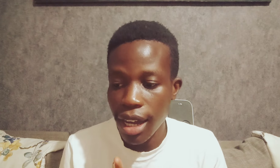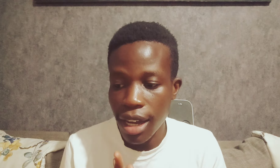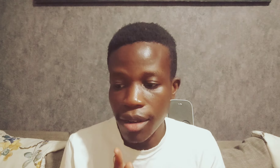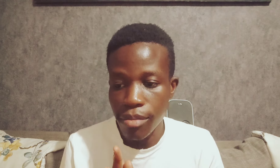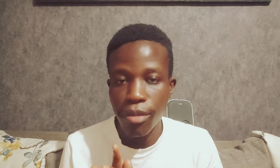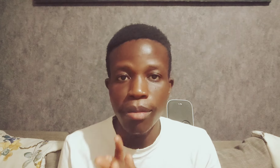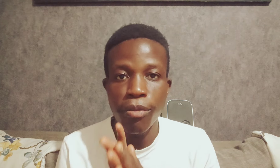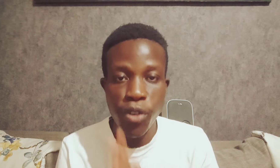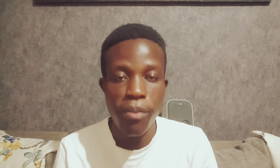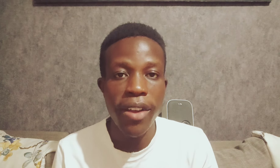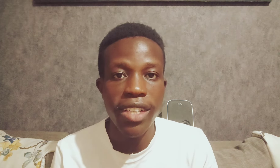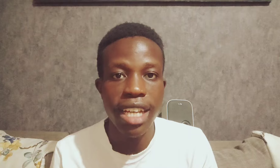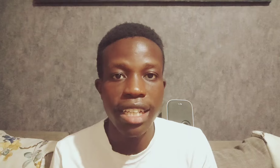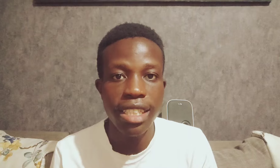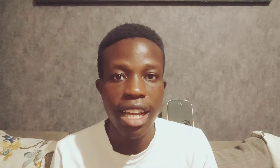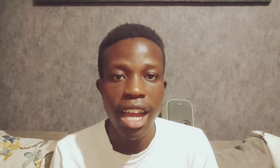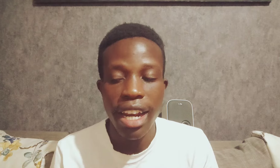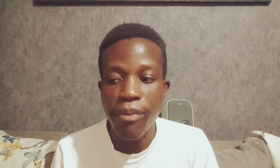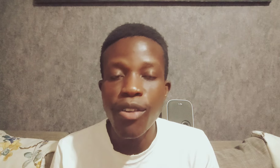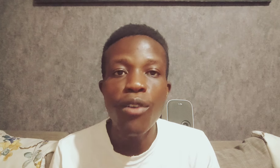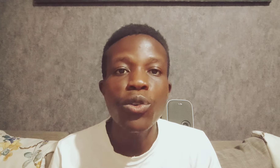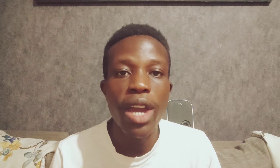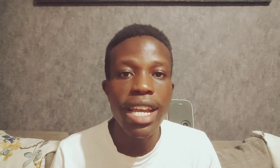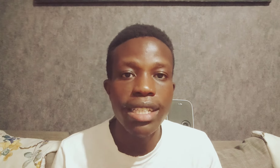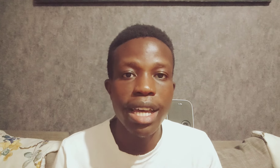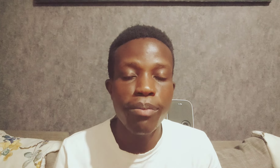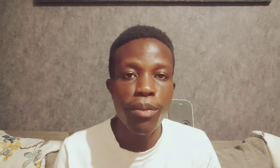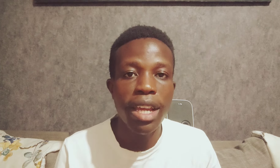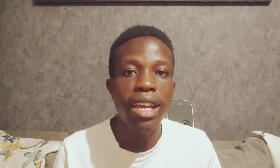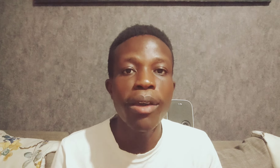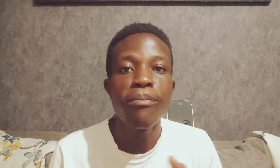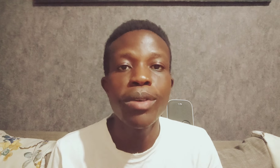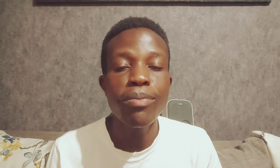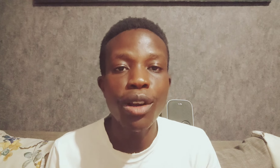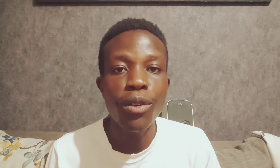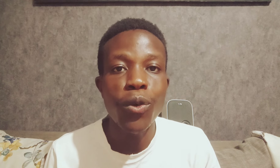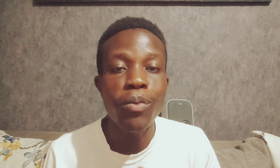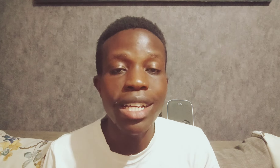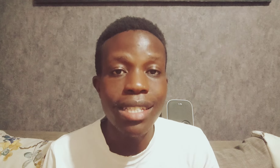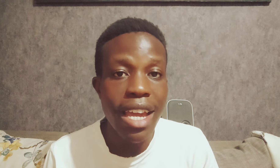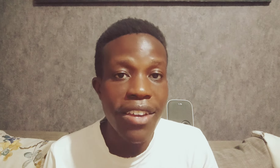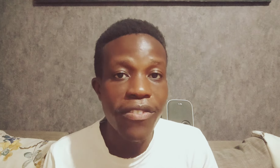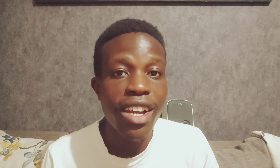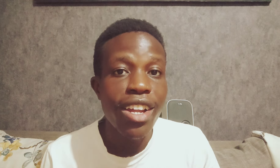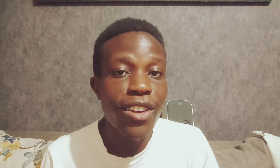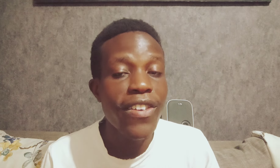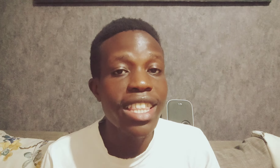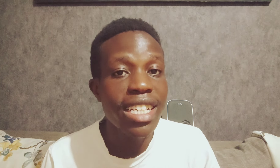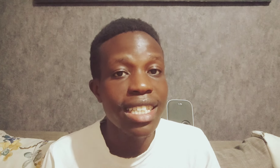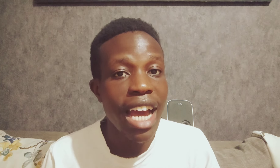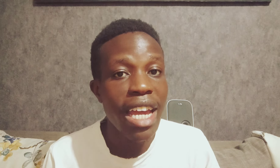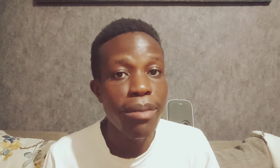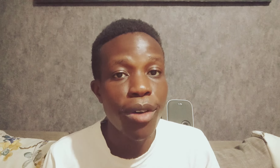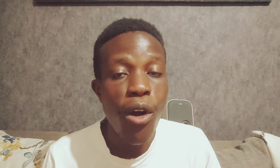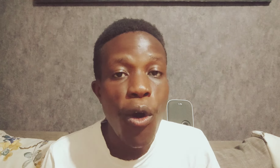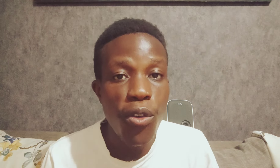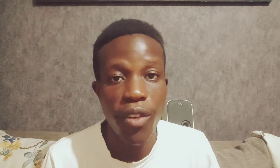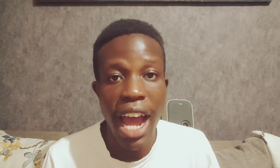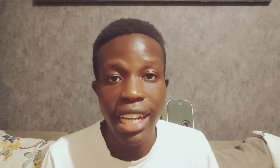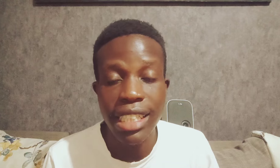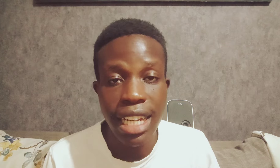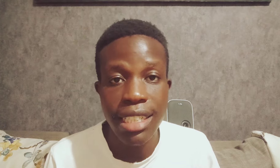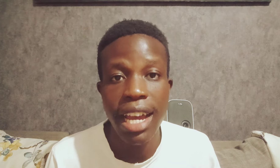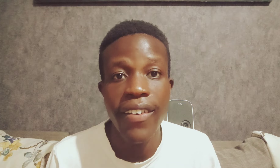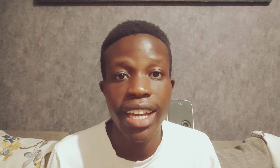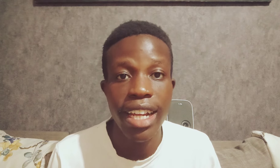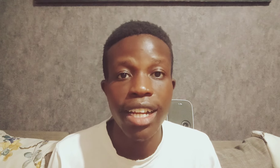up from my research, and I found ways that probably people would be safe during this time of